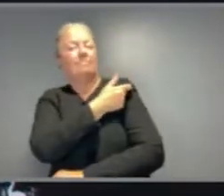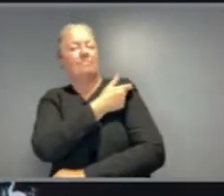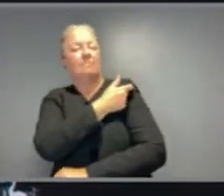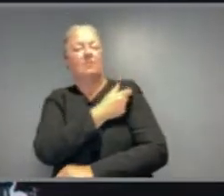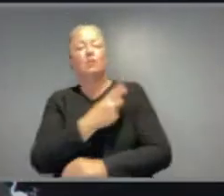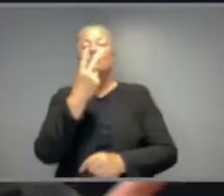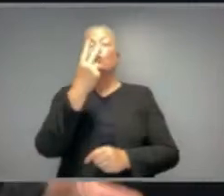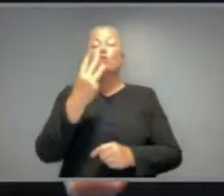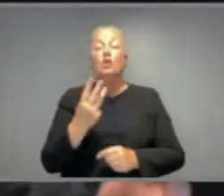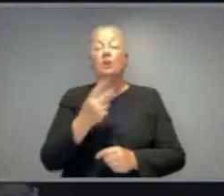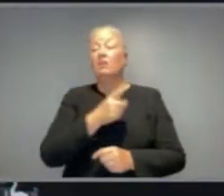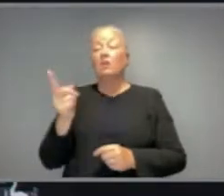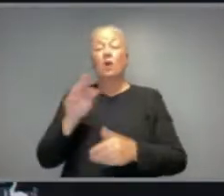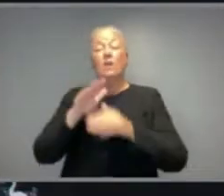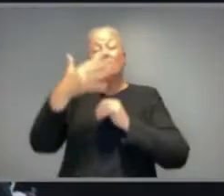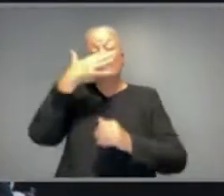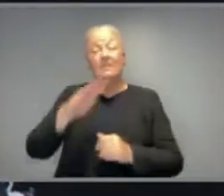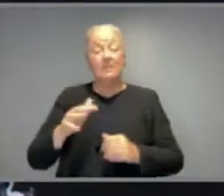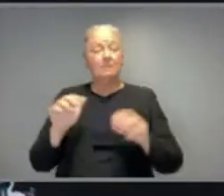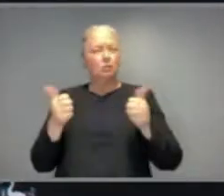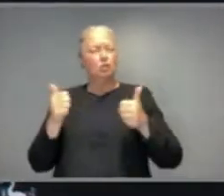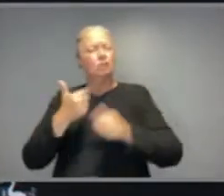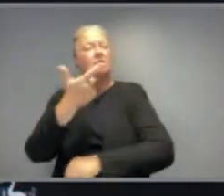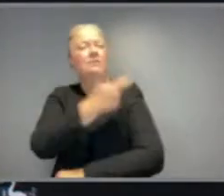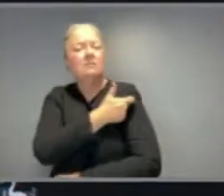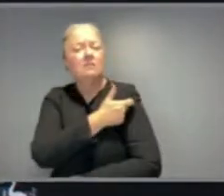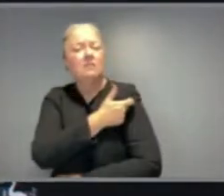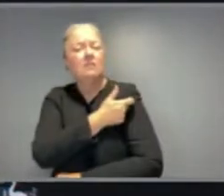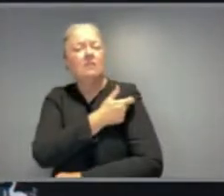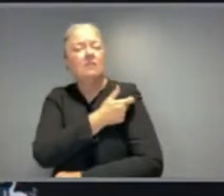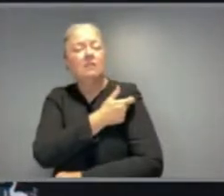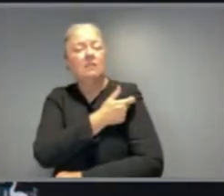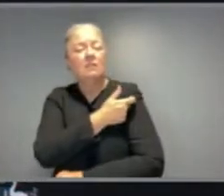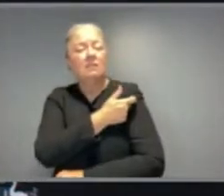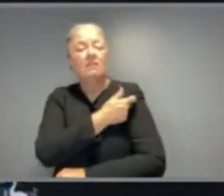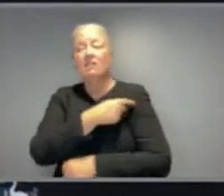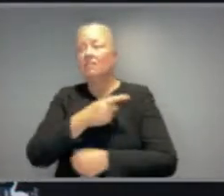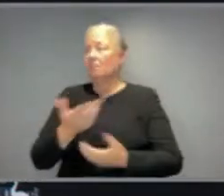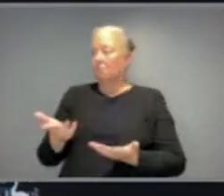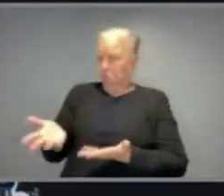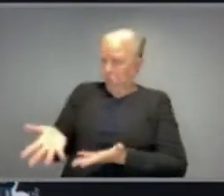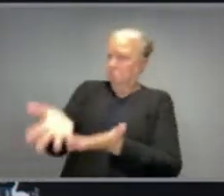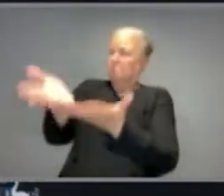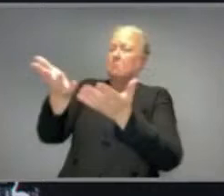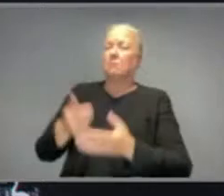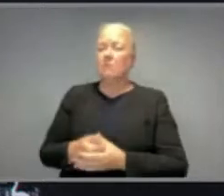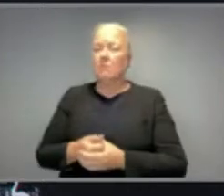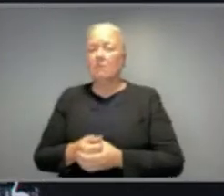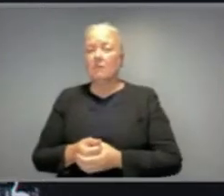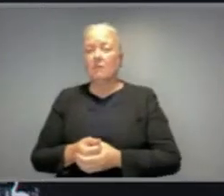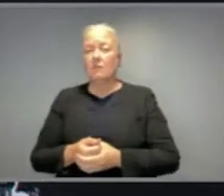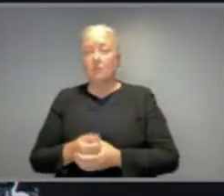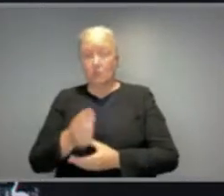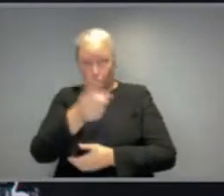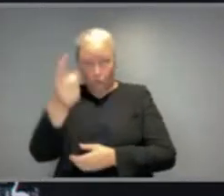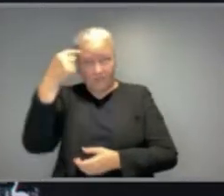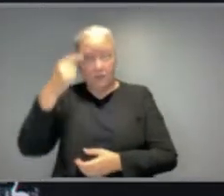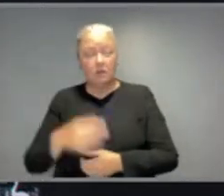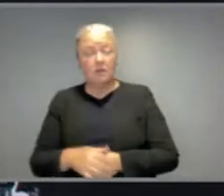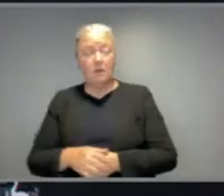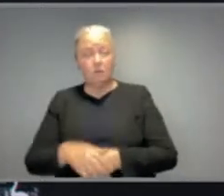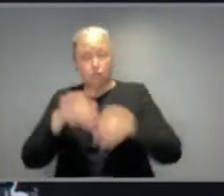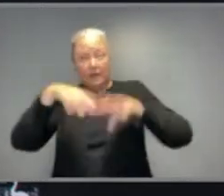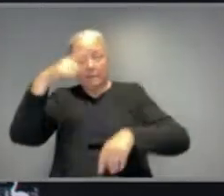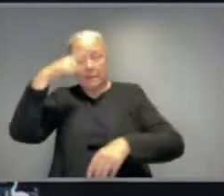have done the same. They are the populations that have had the greatest opportunity to go and do this. Do we really think that Australians of